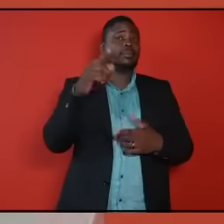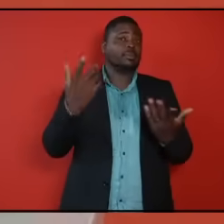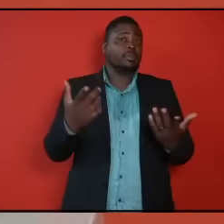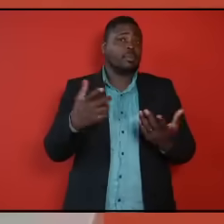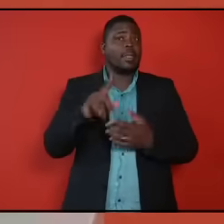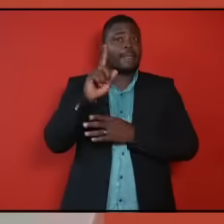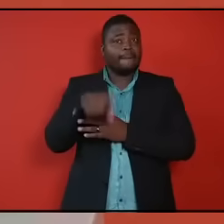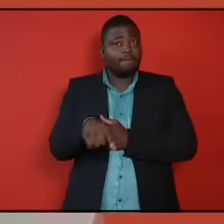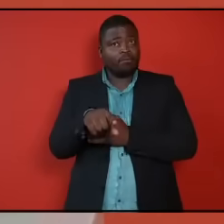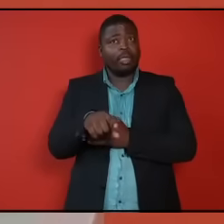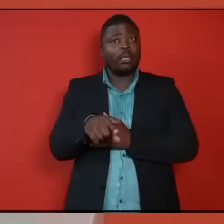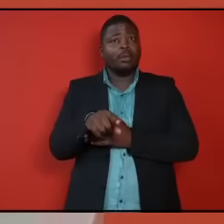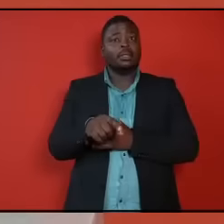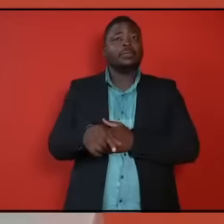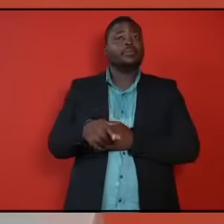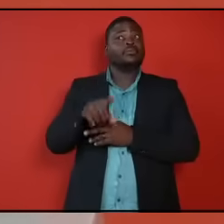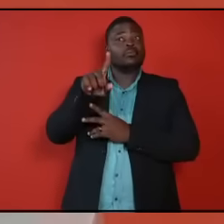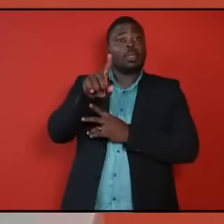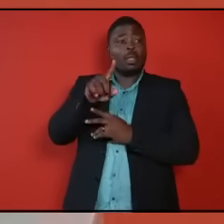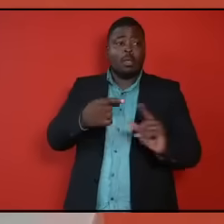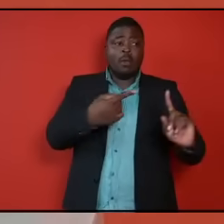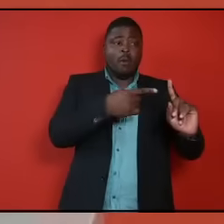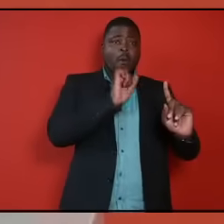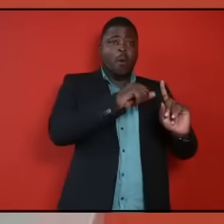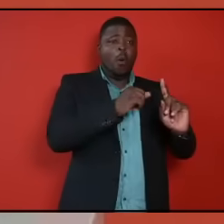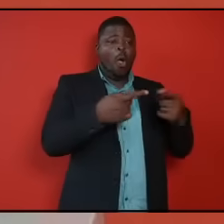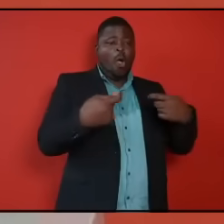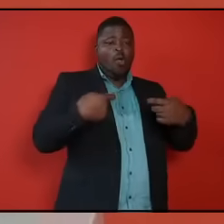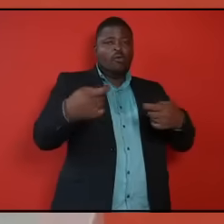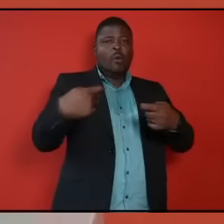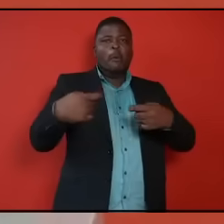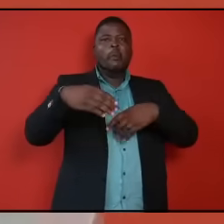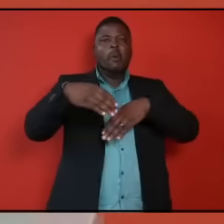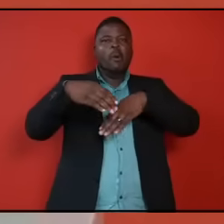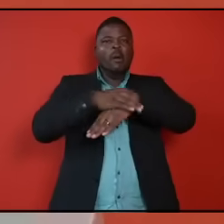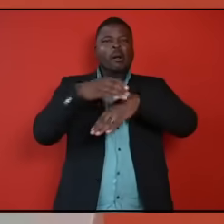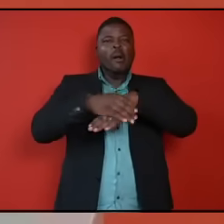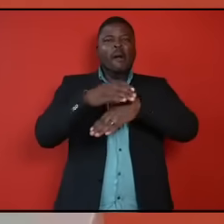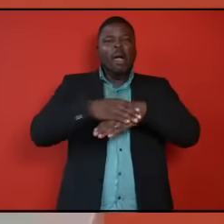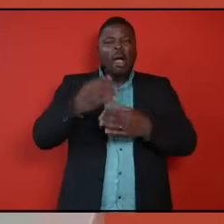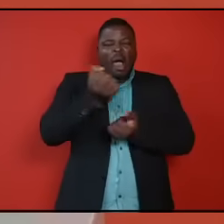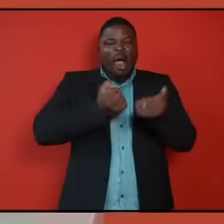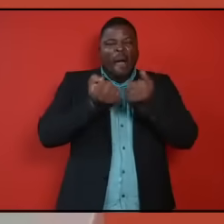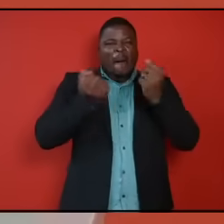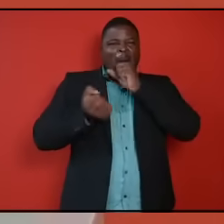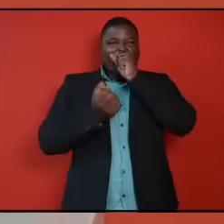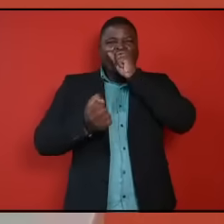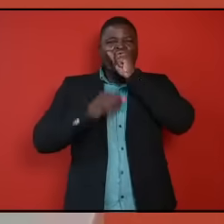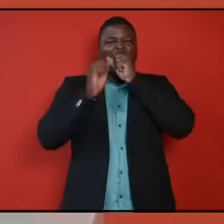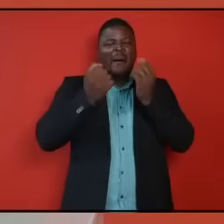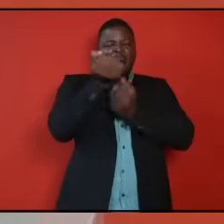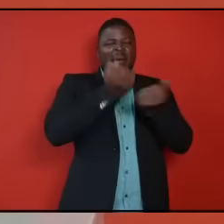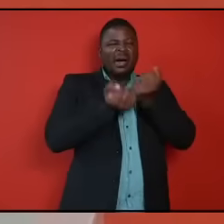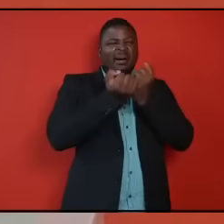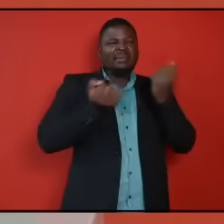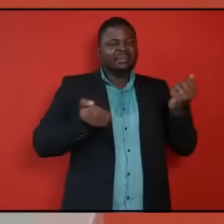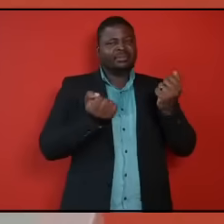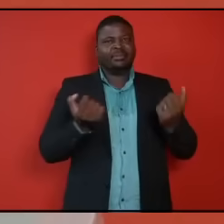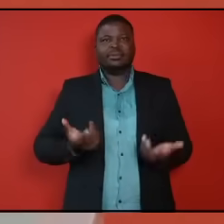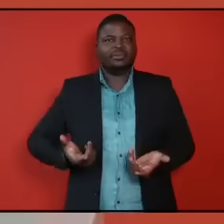Instead of Lekau opening shops of sneakers, they should have provided